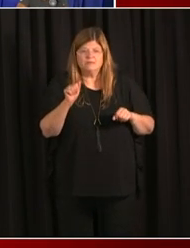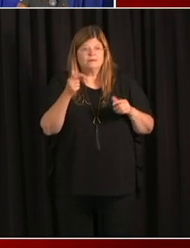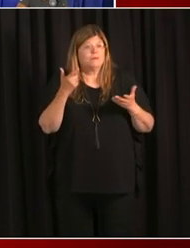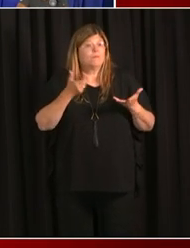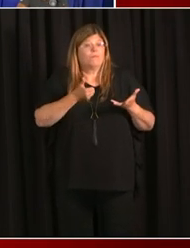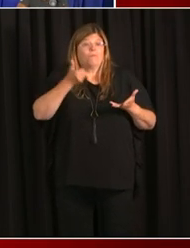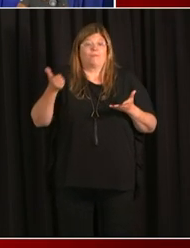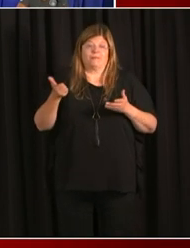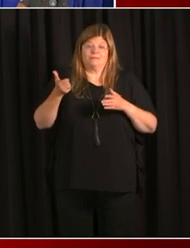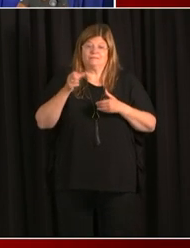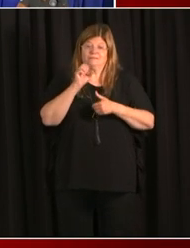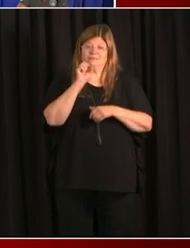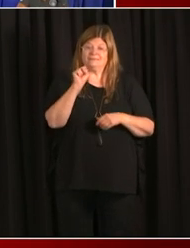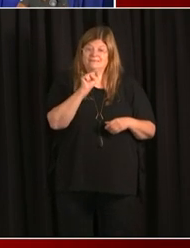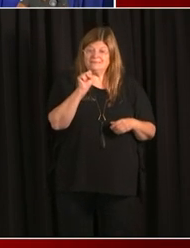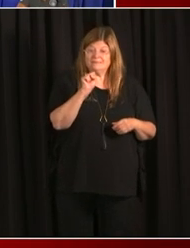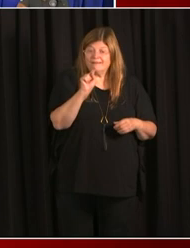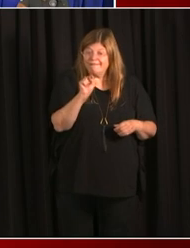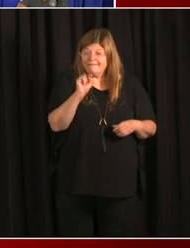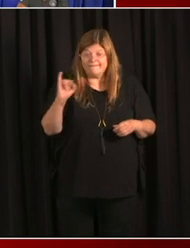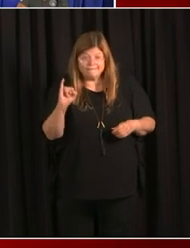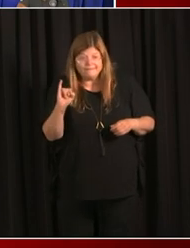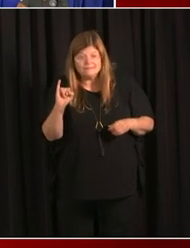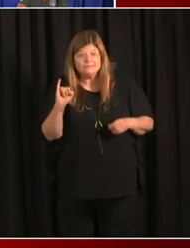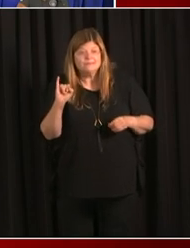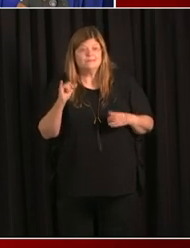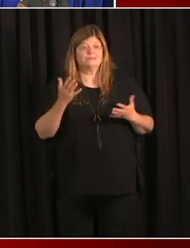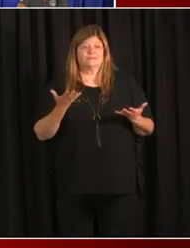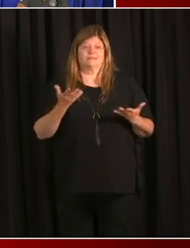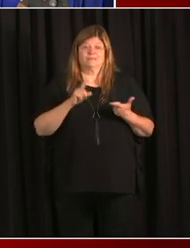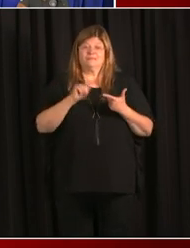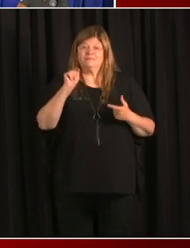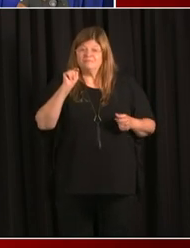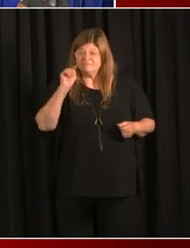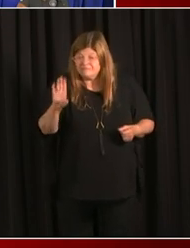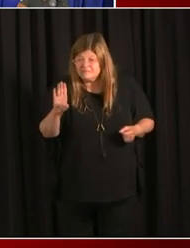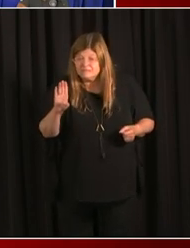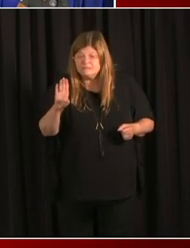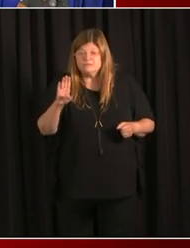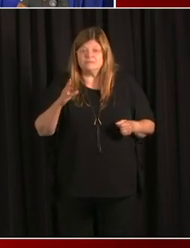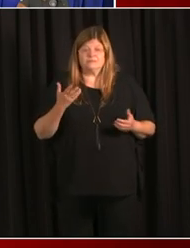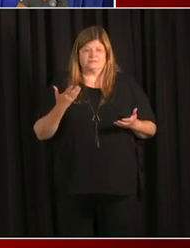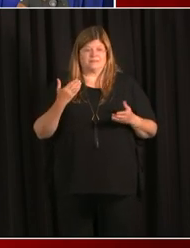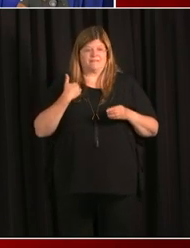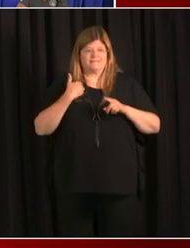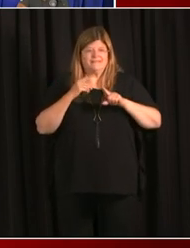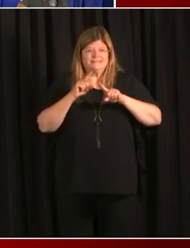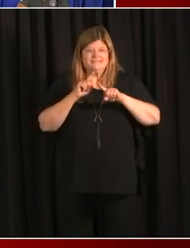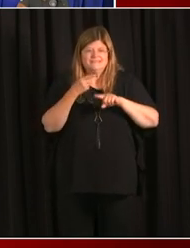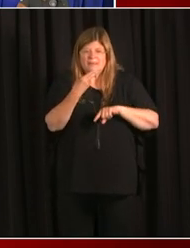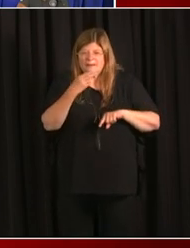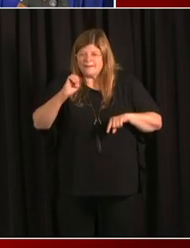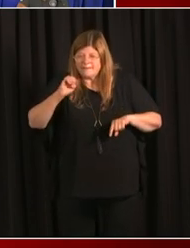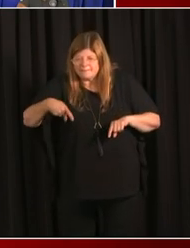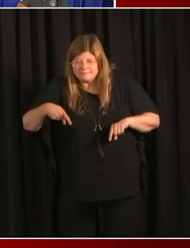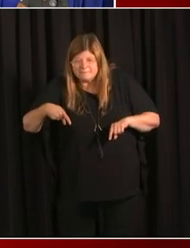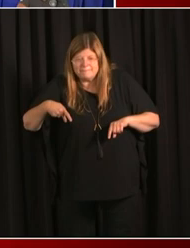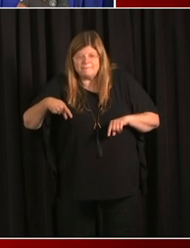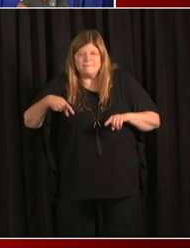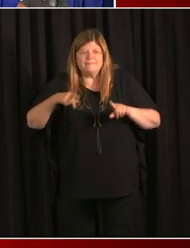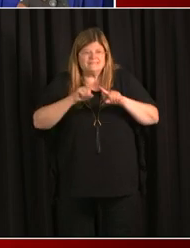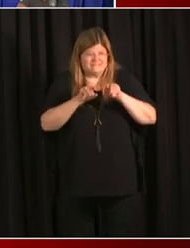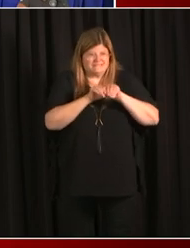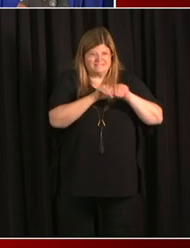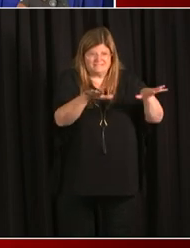other sexually transmitted infections and tuberculosis, and in particularly also hepatitis in the district.